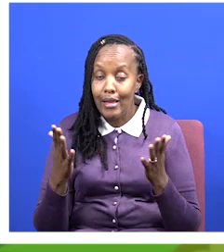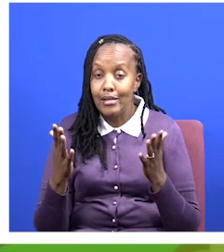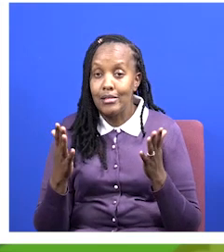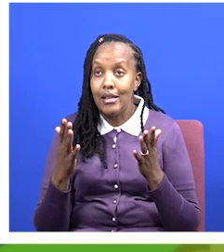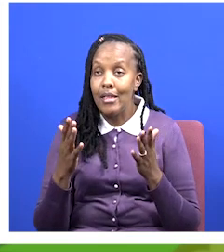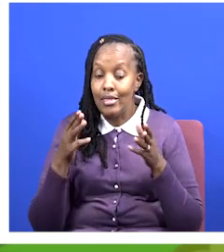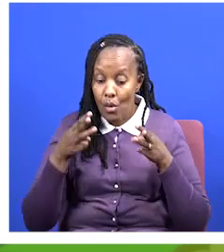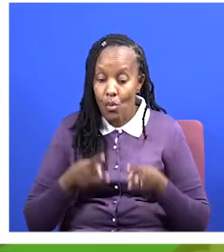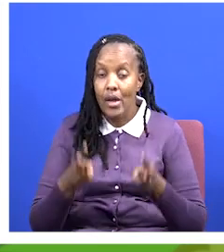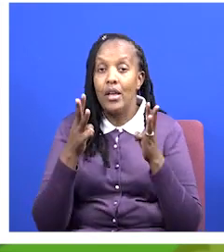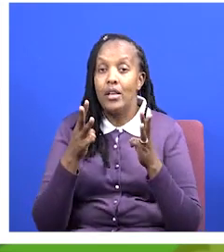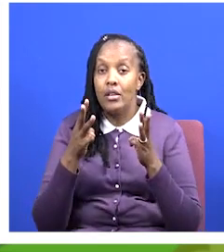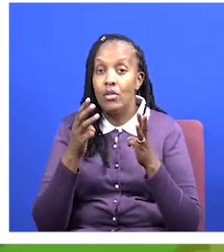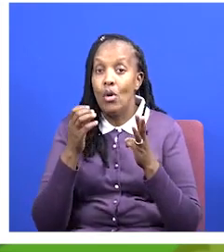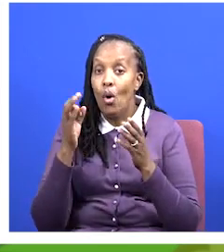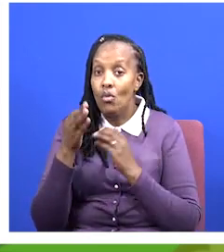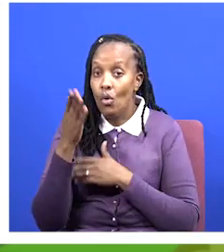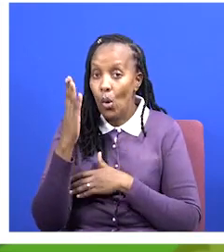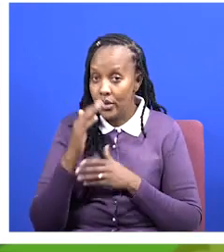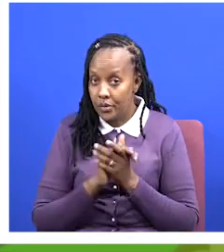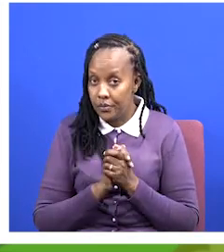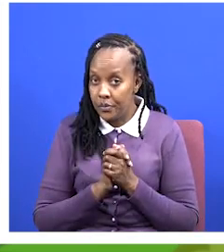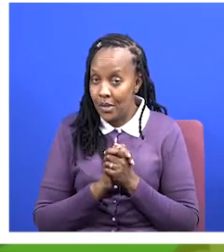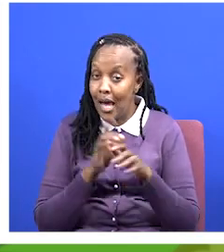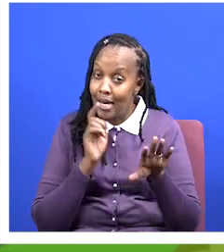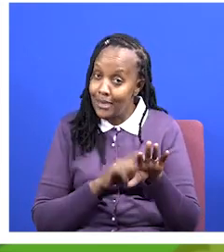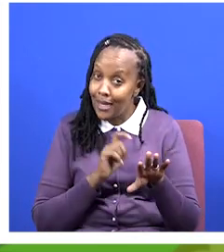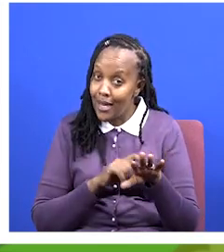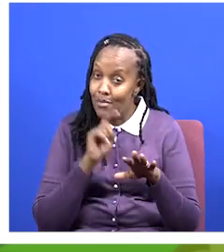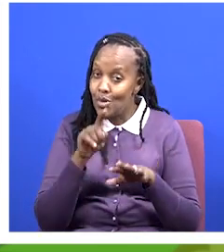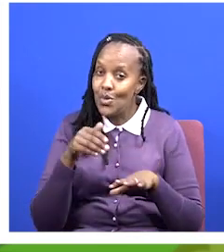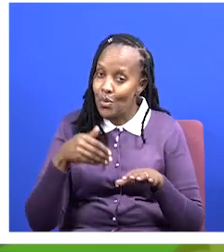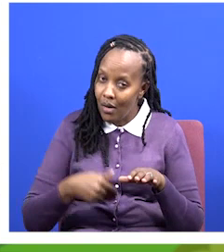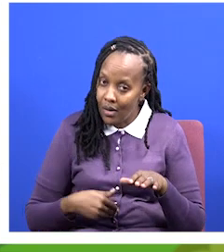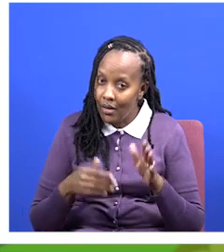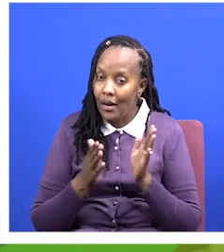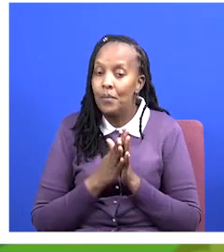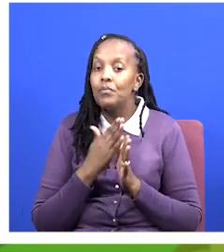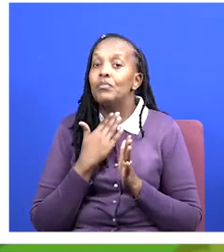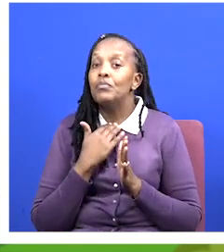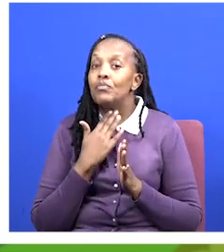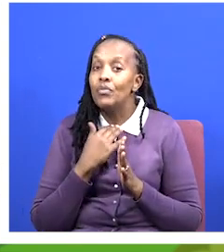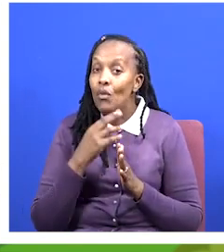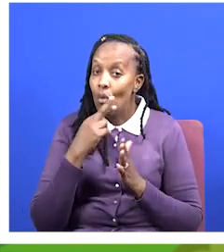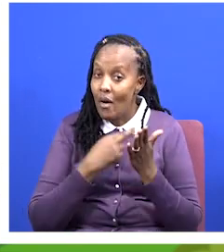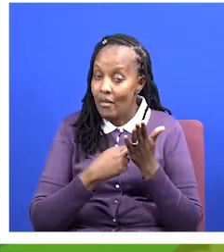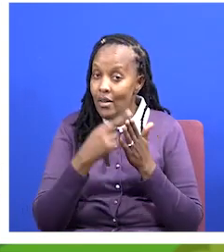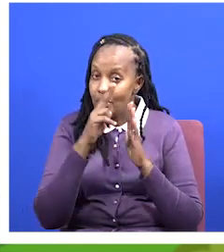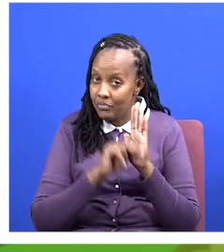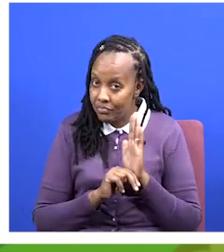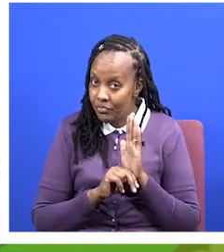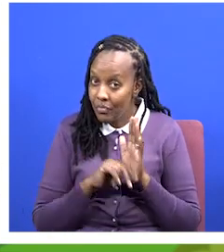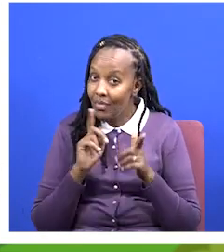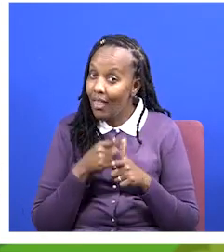in God's way. When we hunger and thirst for righteousness, we